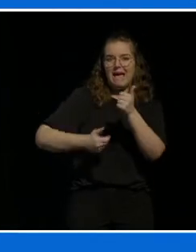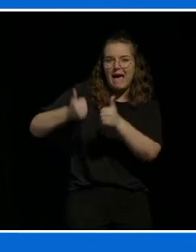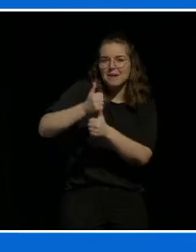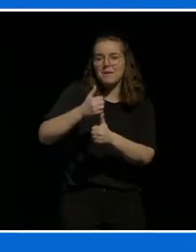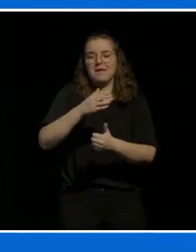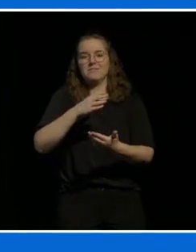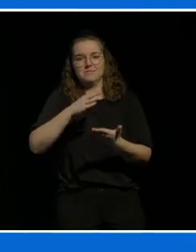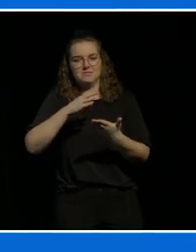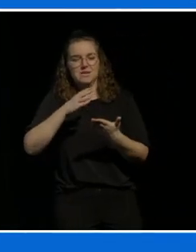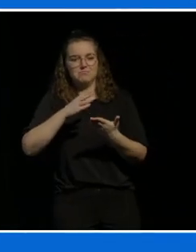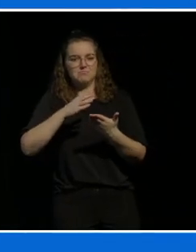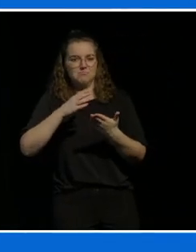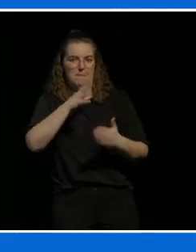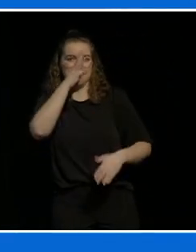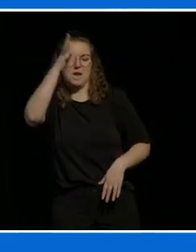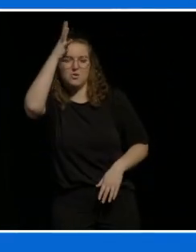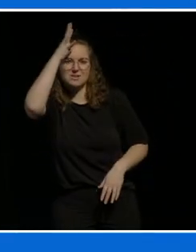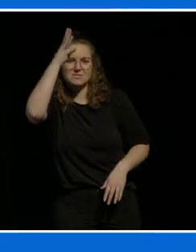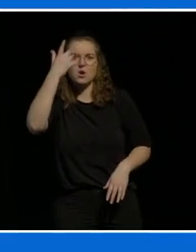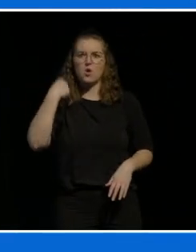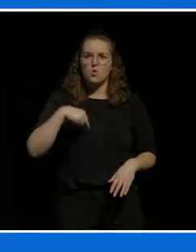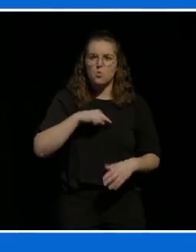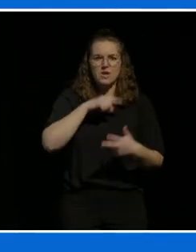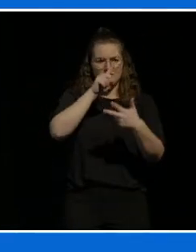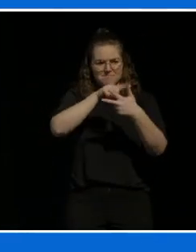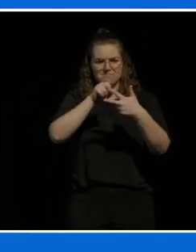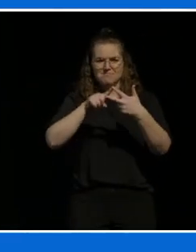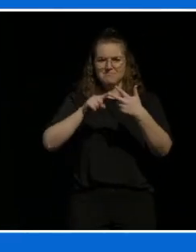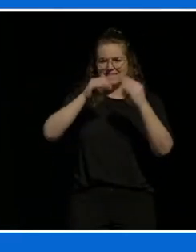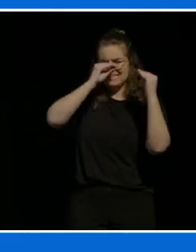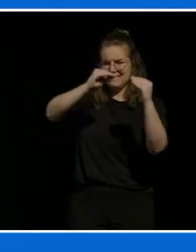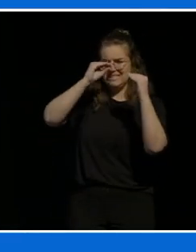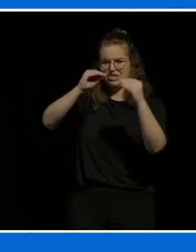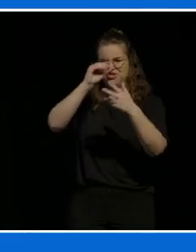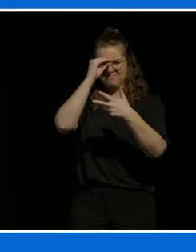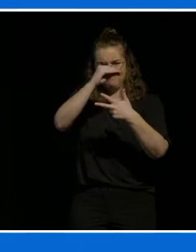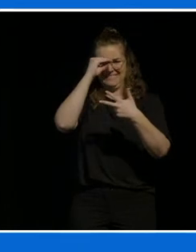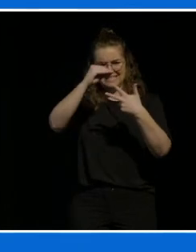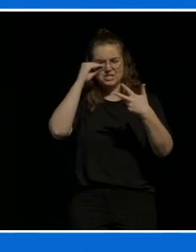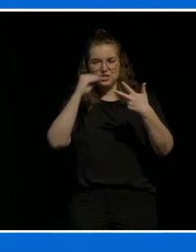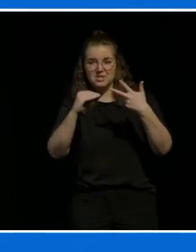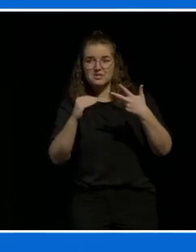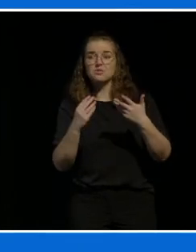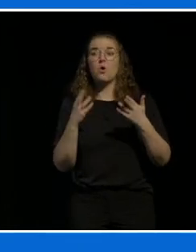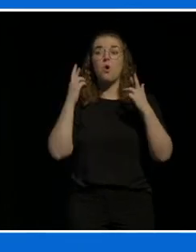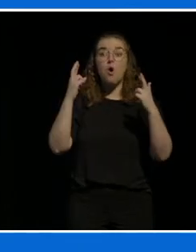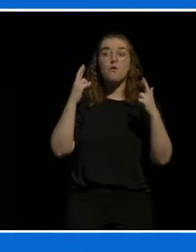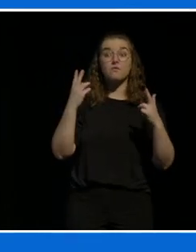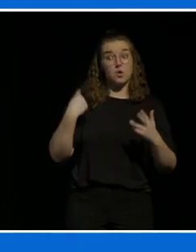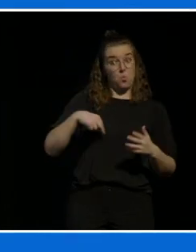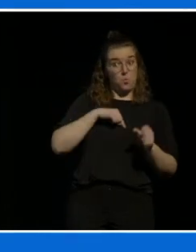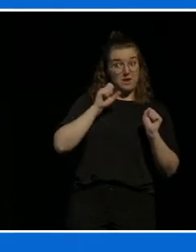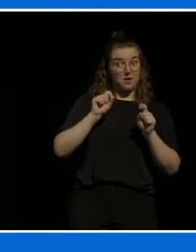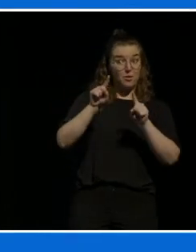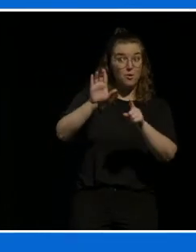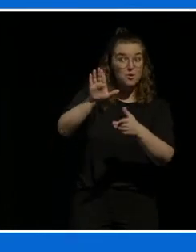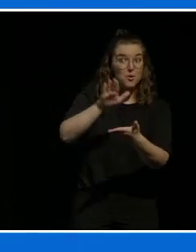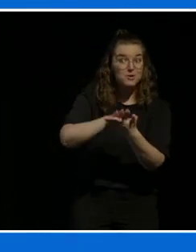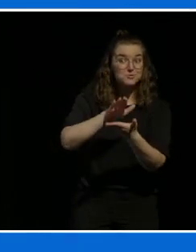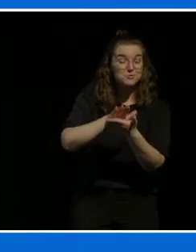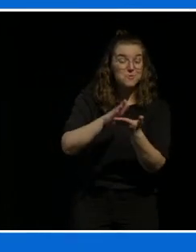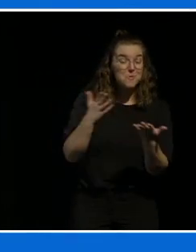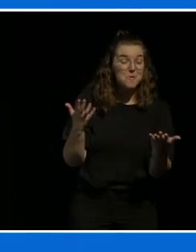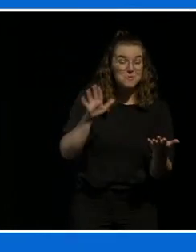shift ecosystems by educating each one of those touch points. So hopefully half the story can come to your kid's school. But outside of that, I want